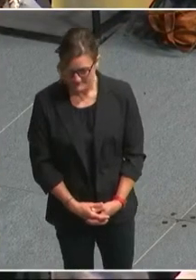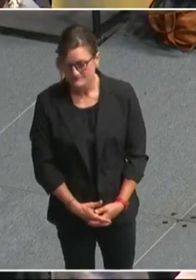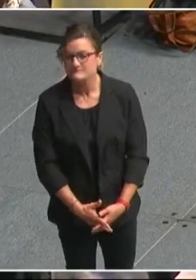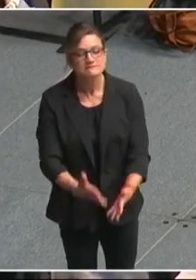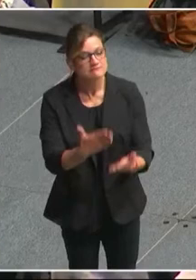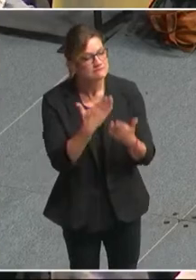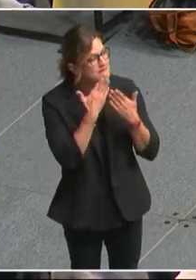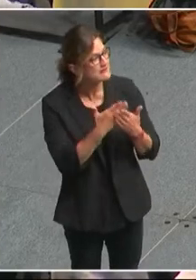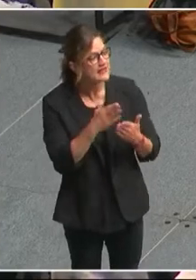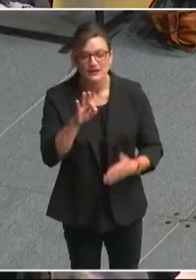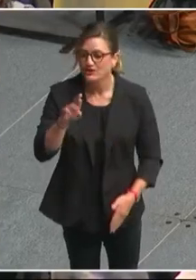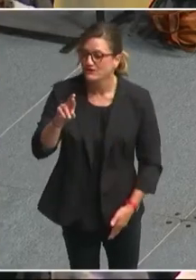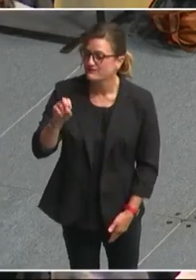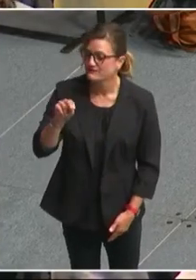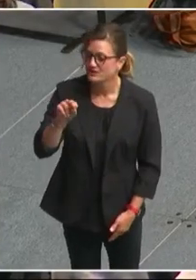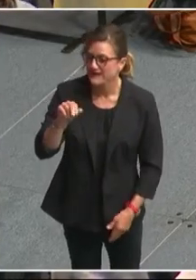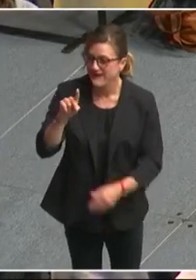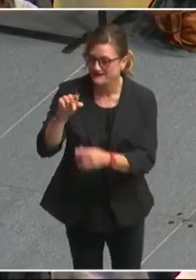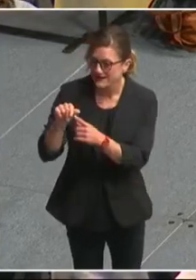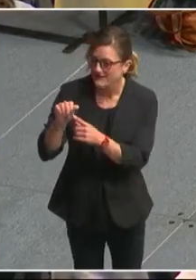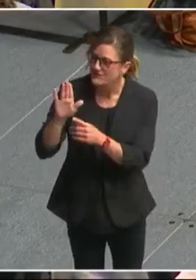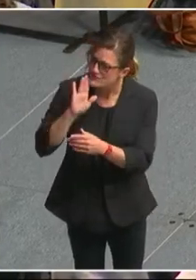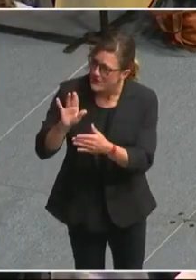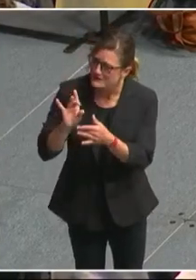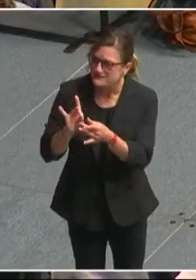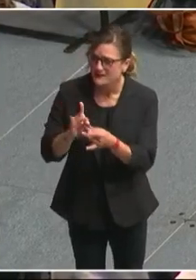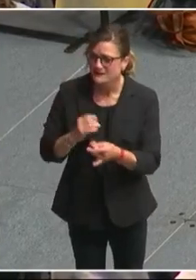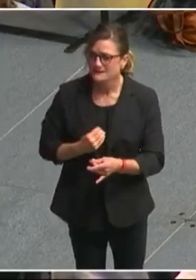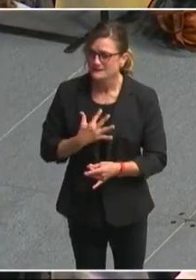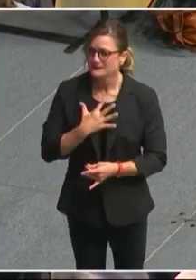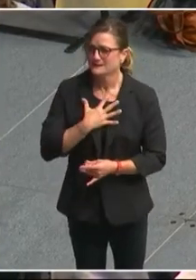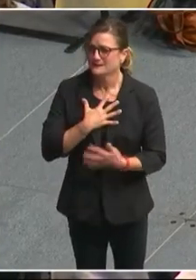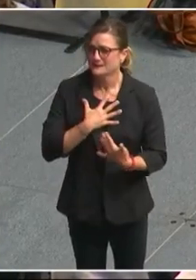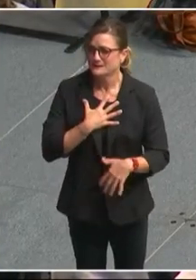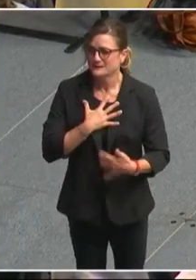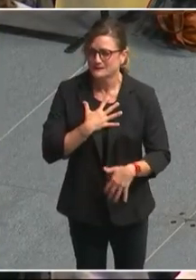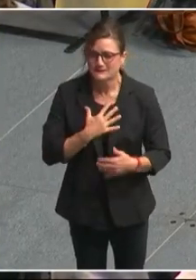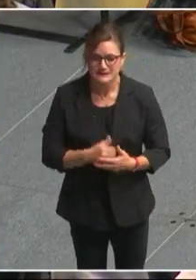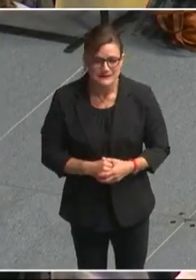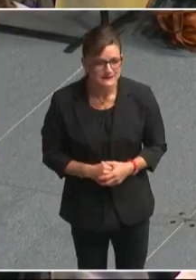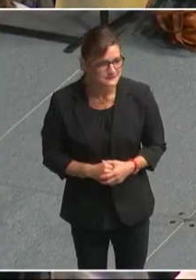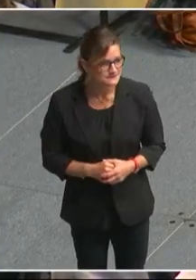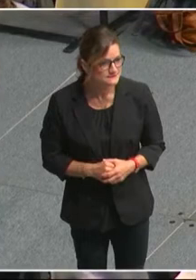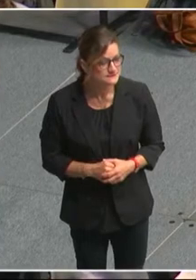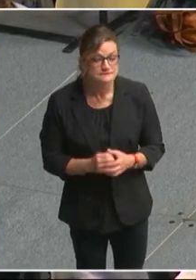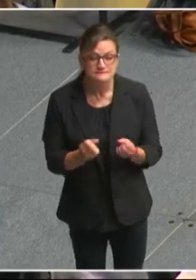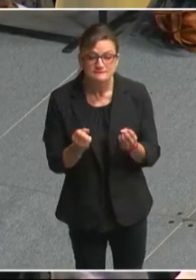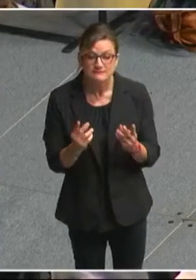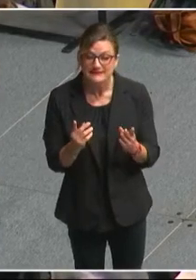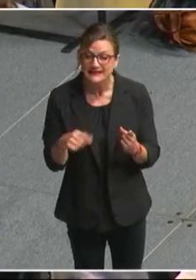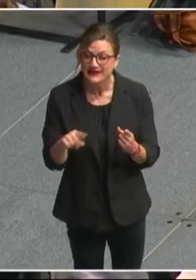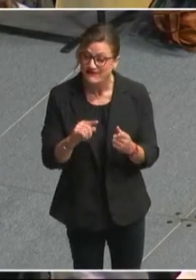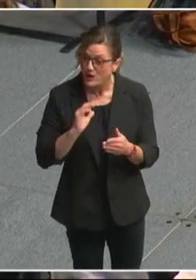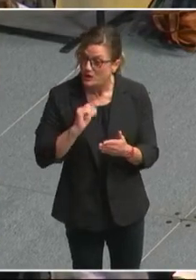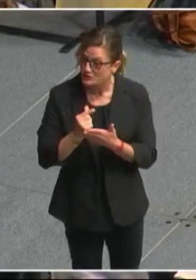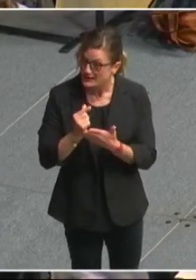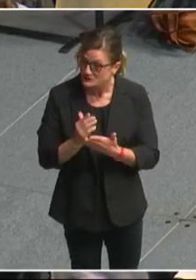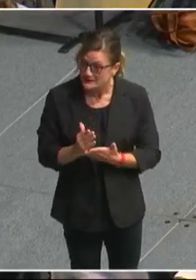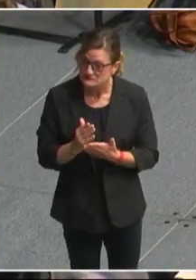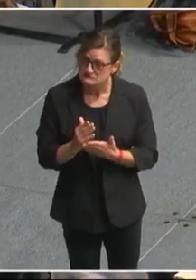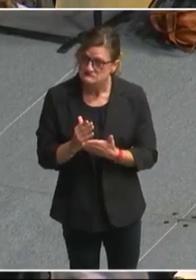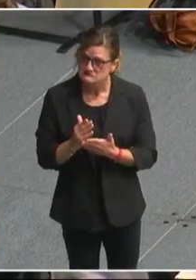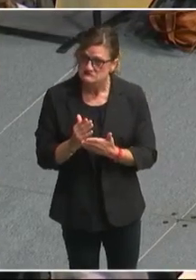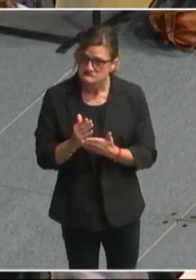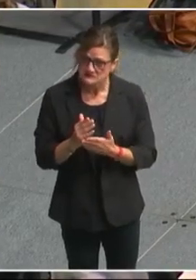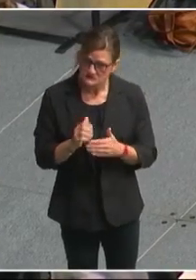Thank you, Fernanda, for the inspiring remarks. That was pretty incredible. Many of our graduates have overcome